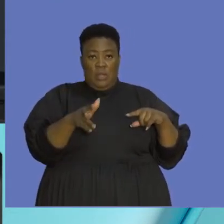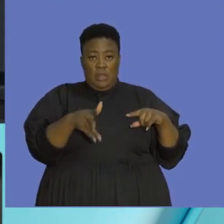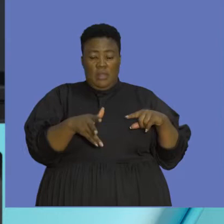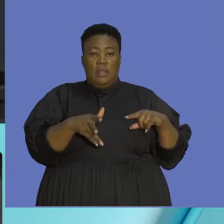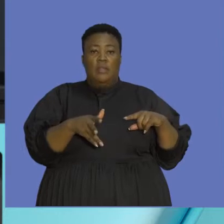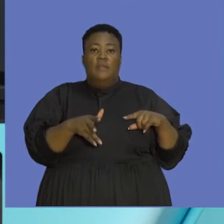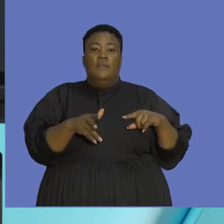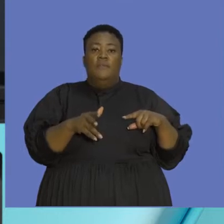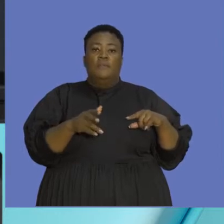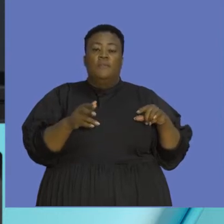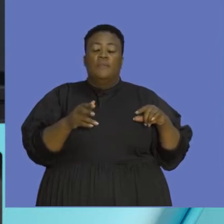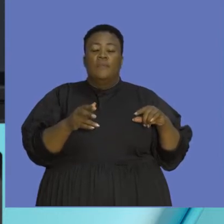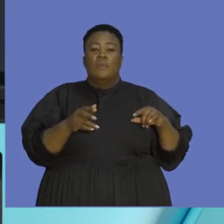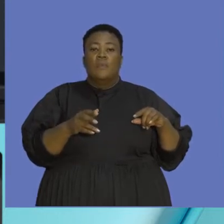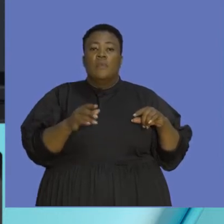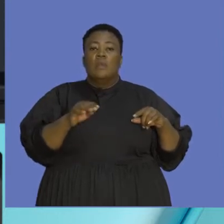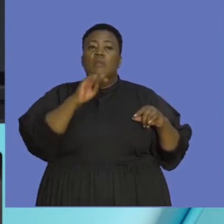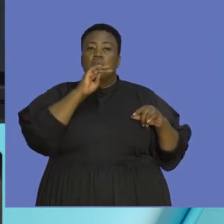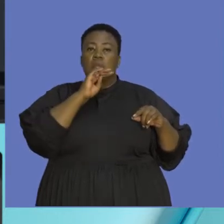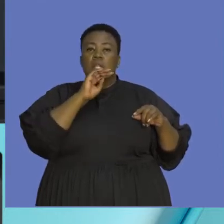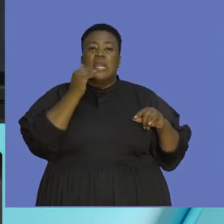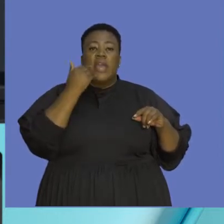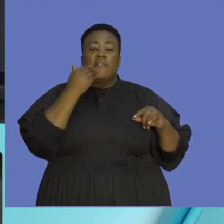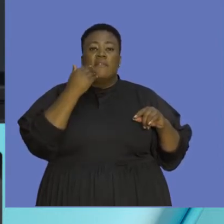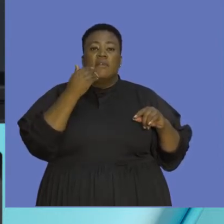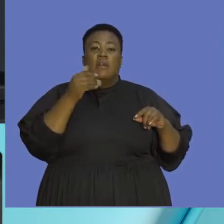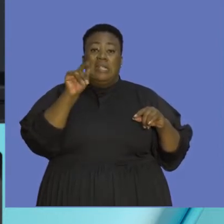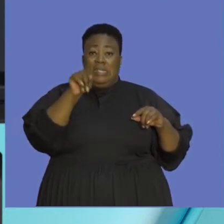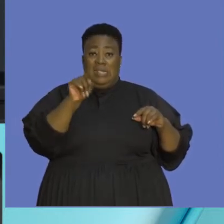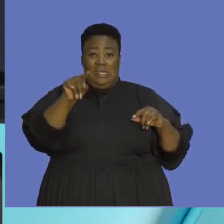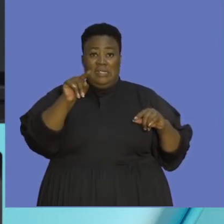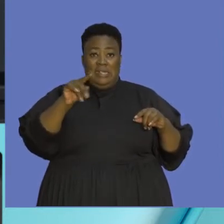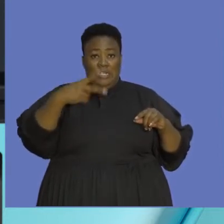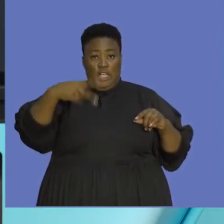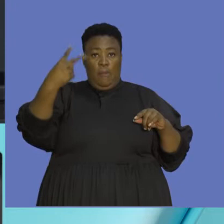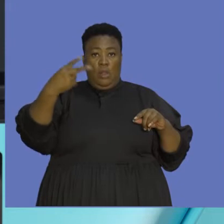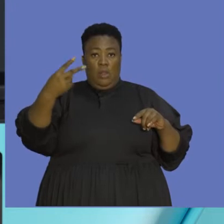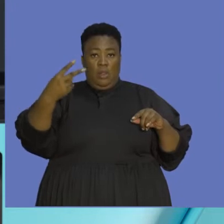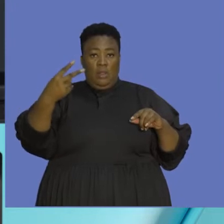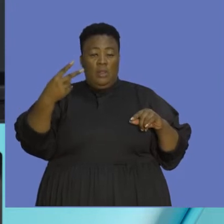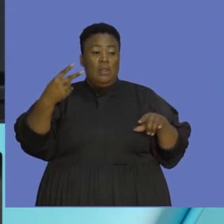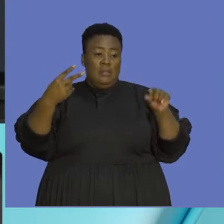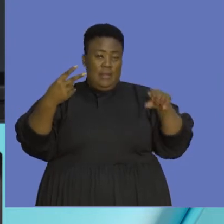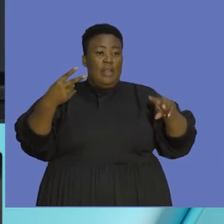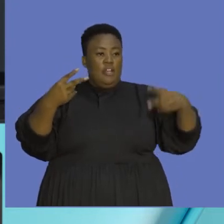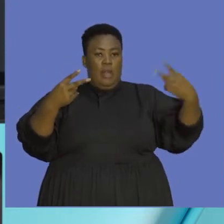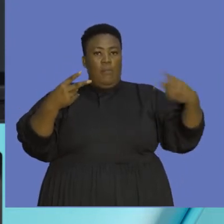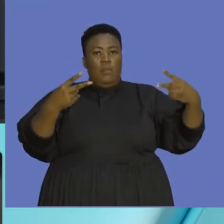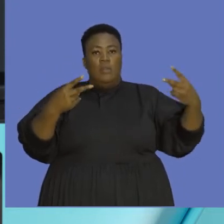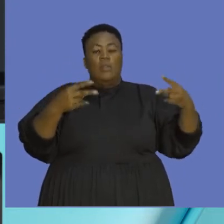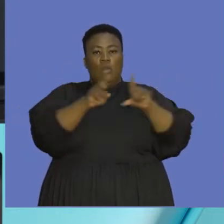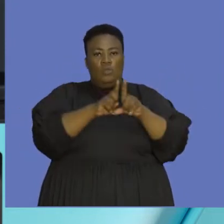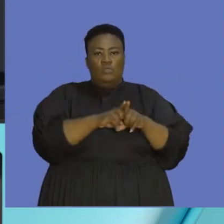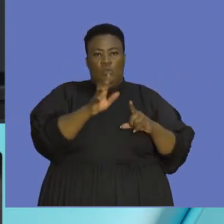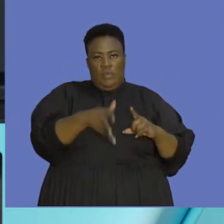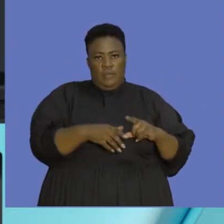Directly proportional means that if I double the net force, I will double the acceleration,